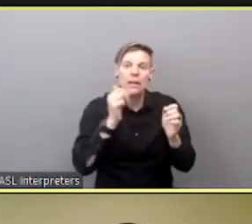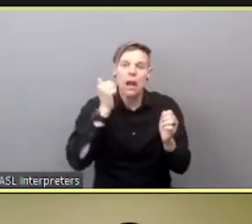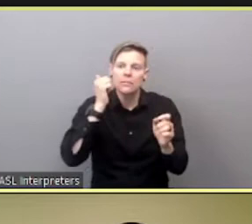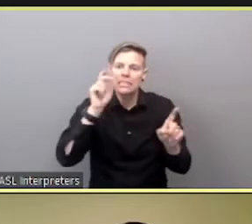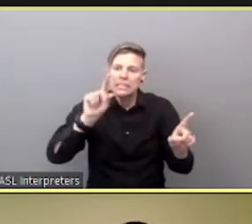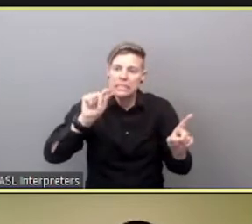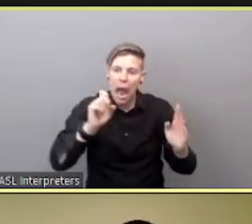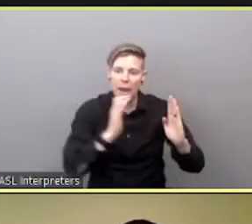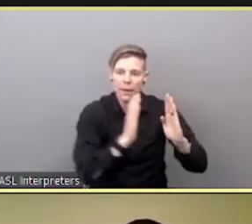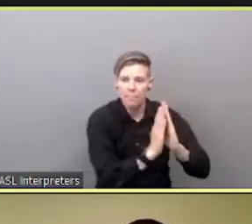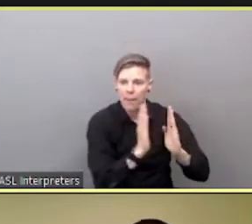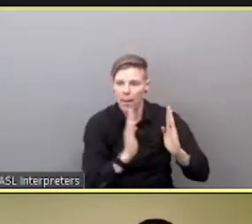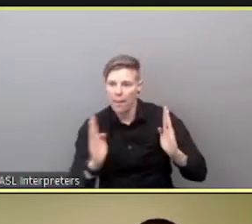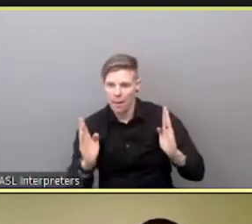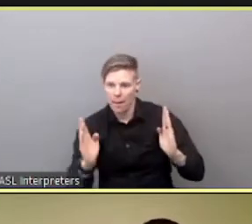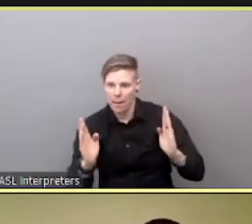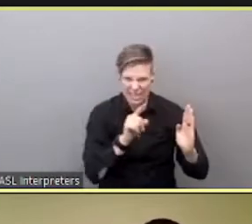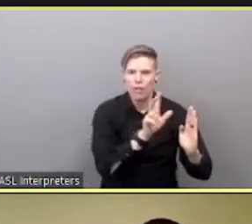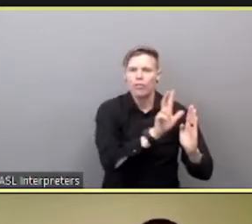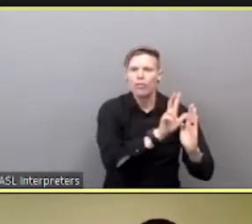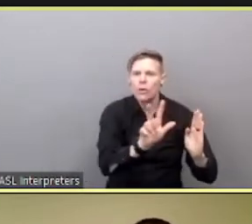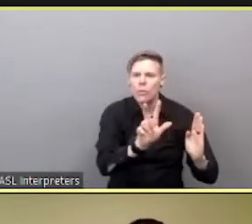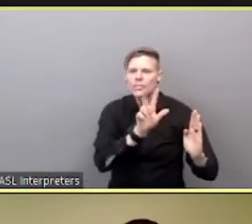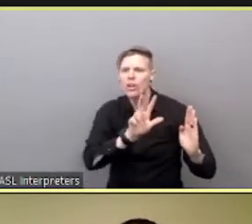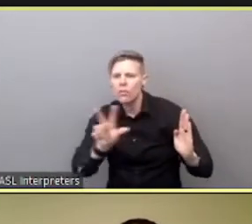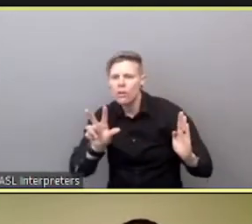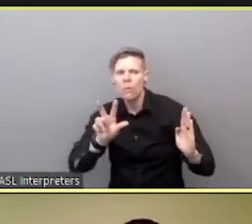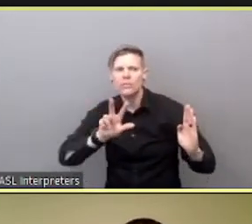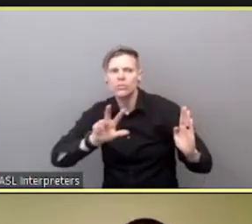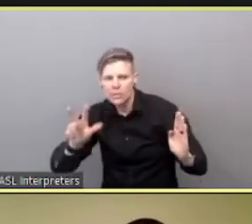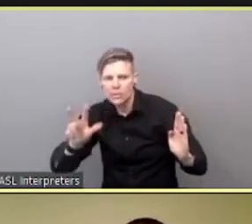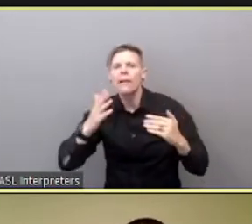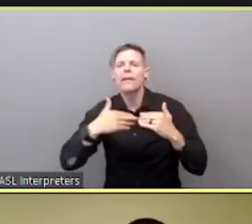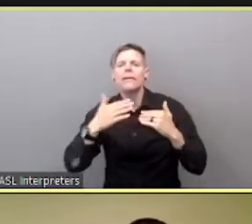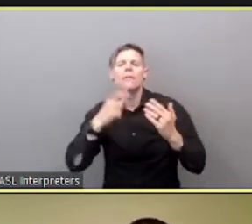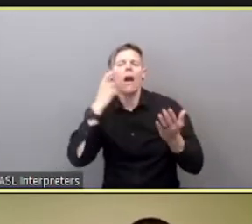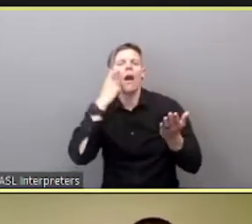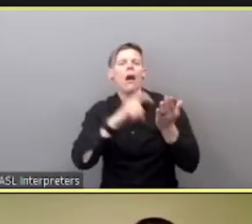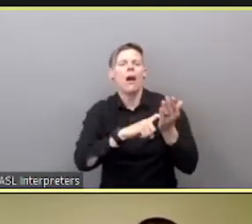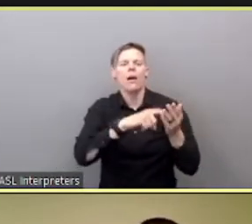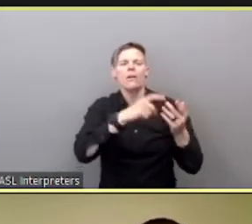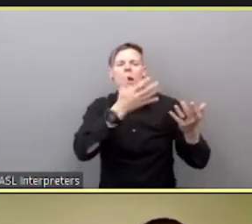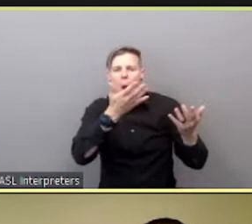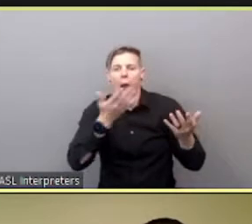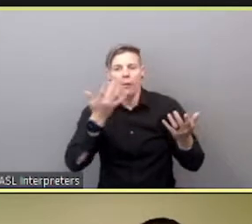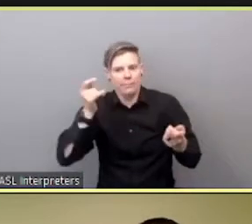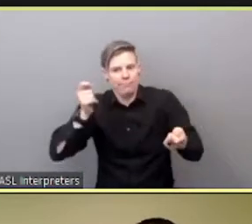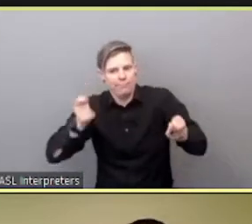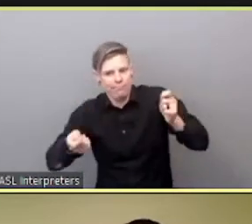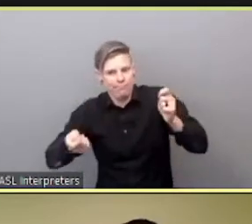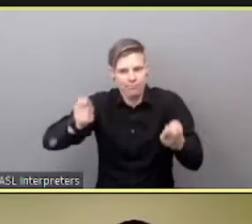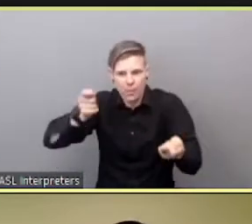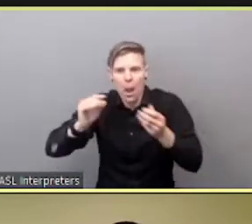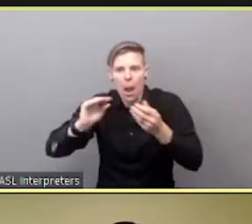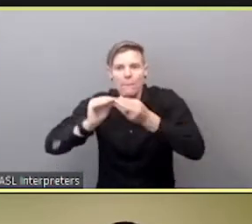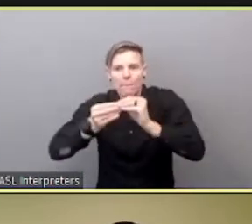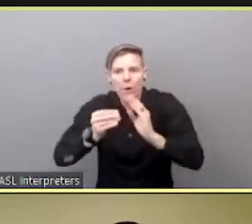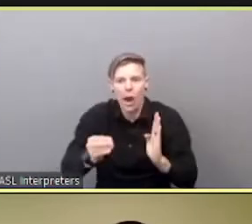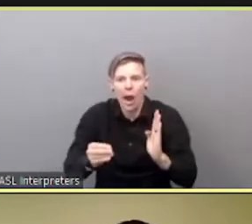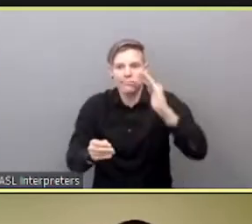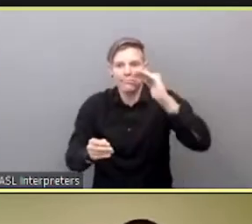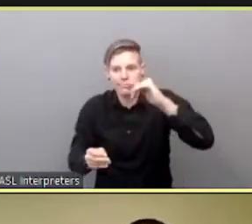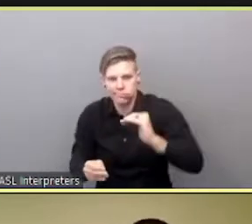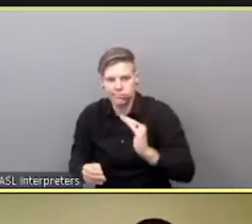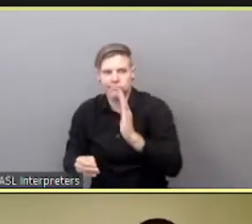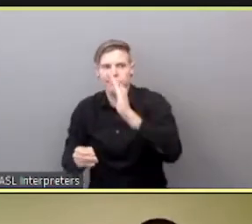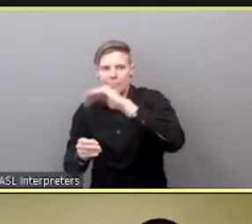that primarily because there's a lot of changes that occur with a single claimant over a short period of time. And so this gives us a better sense